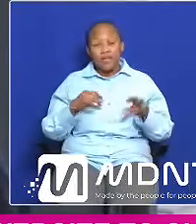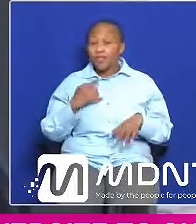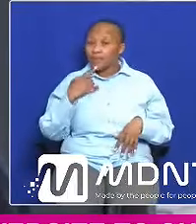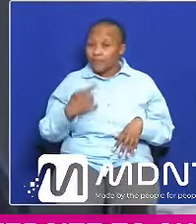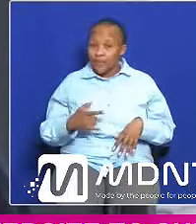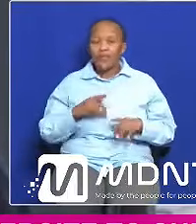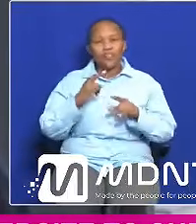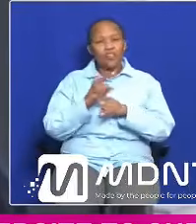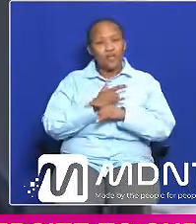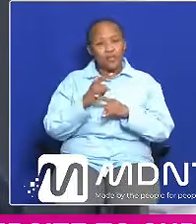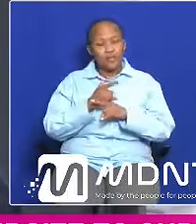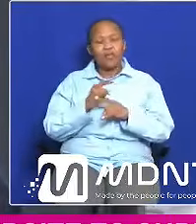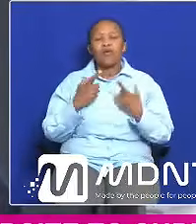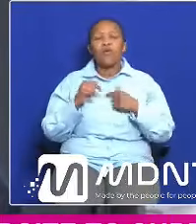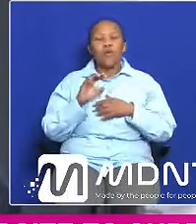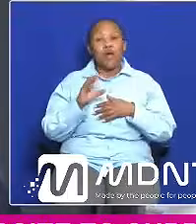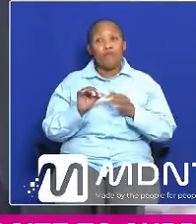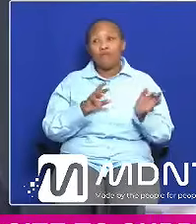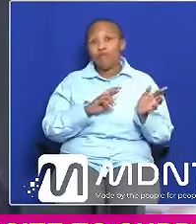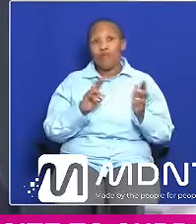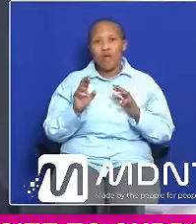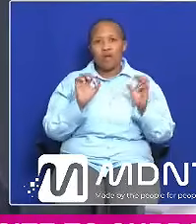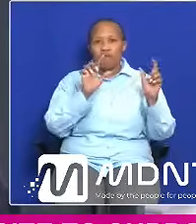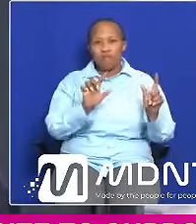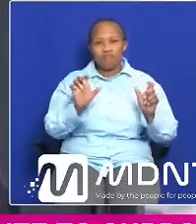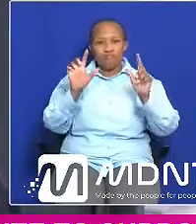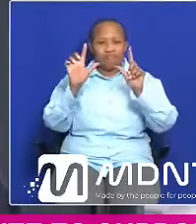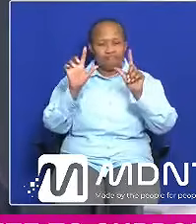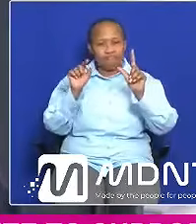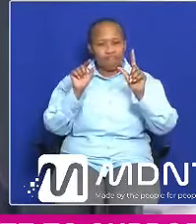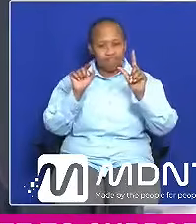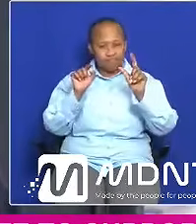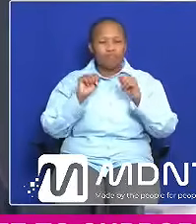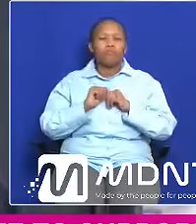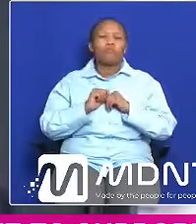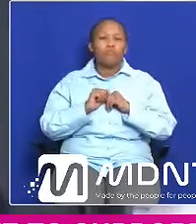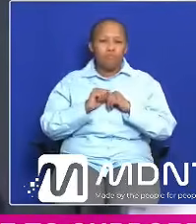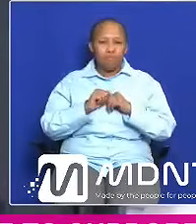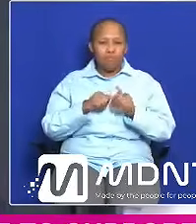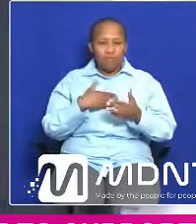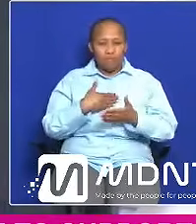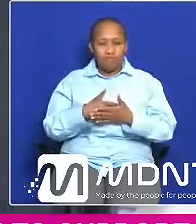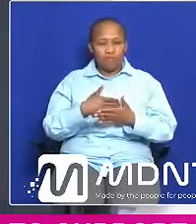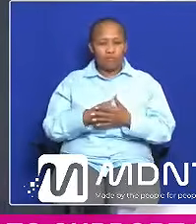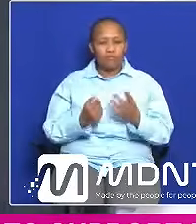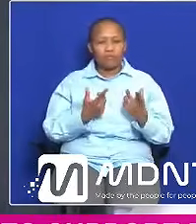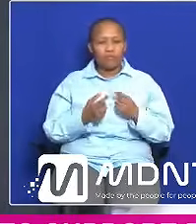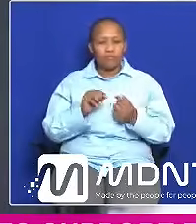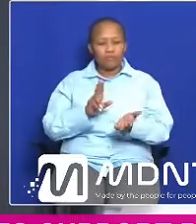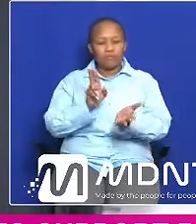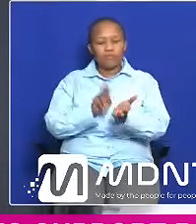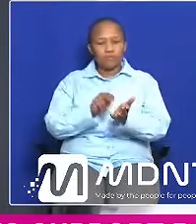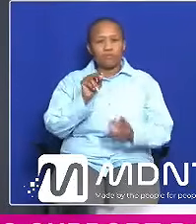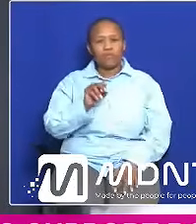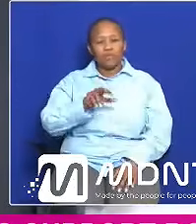projection and properly redacted, we can't double-click on the attachment to show it is.